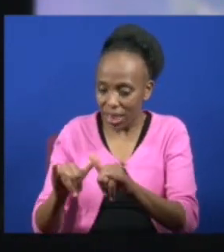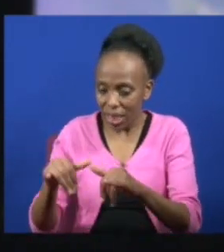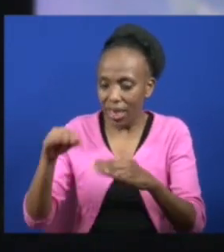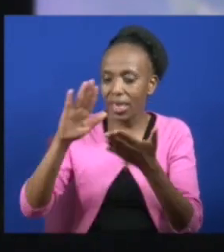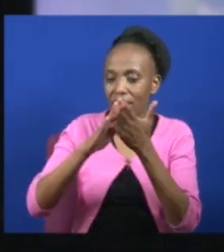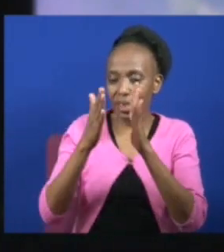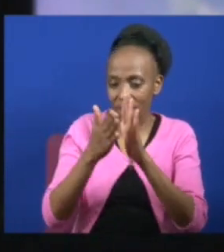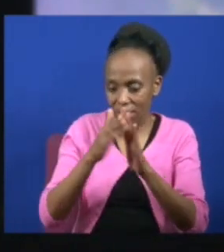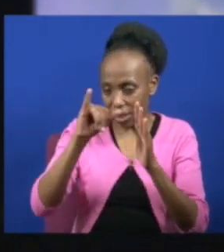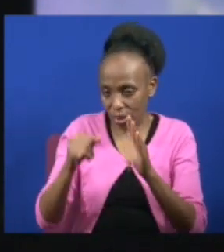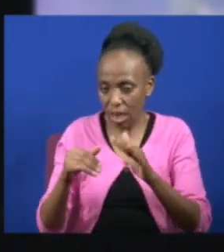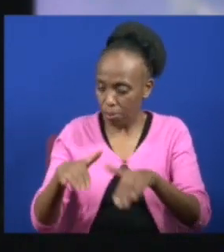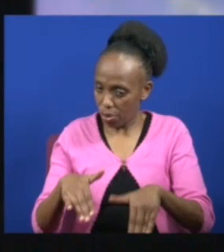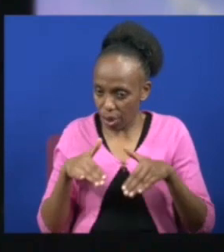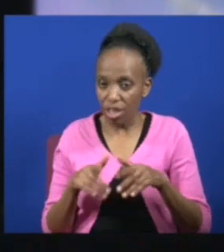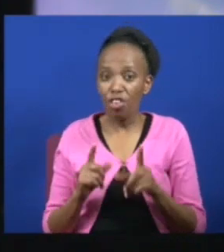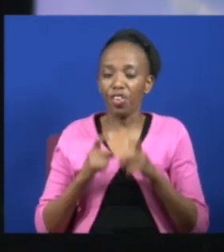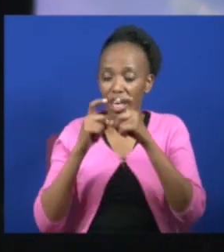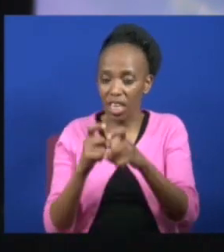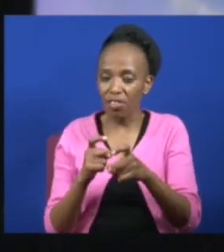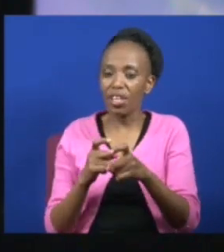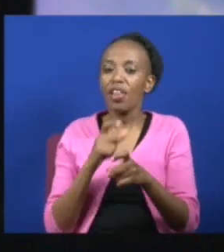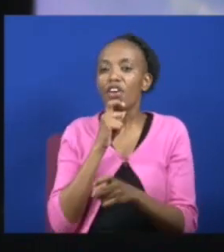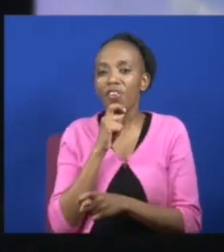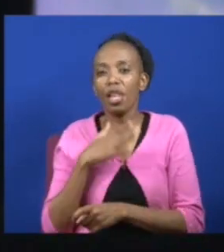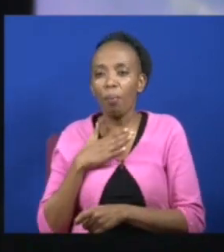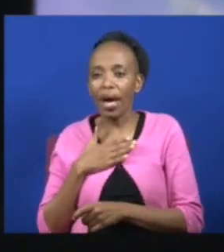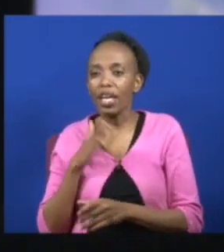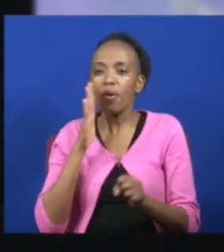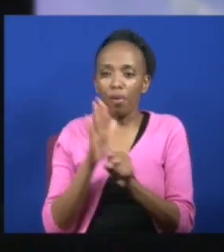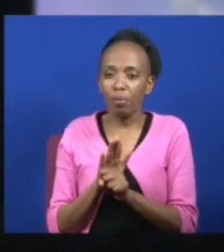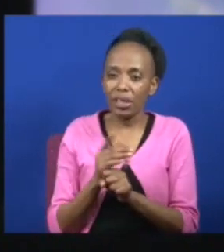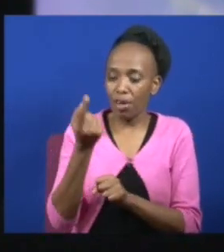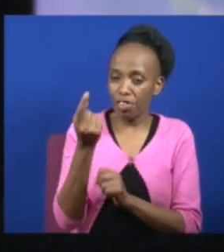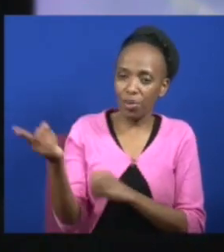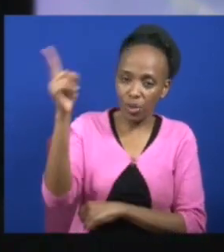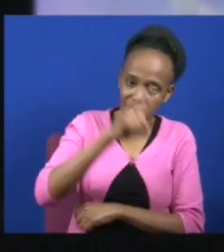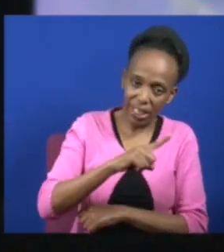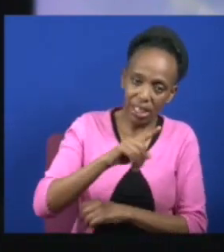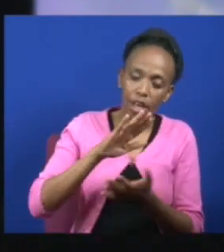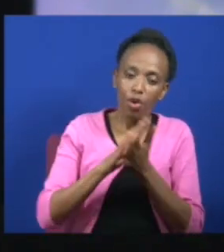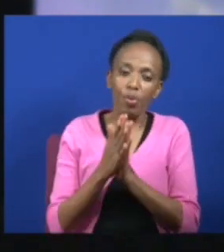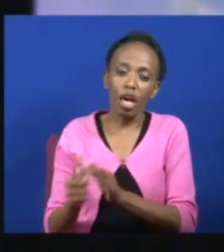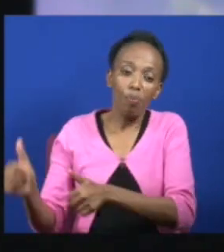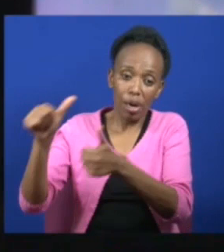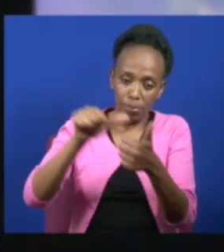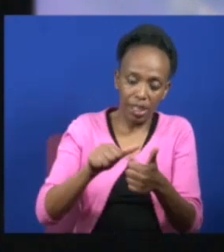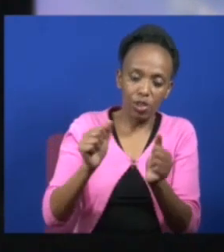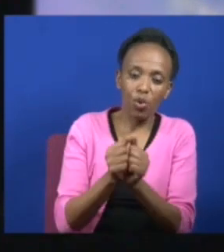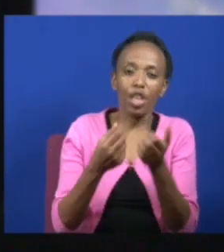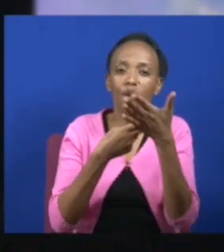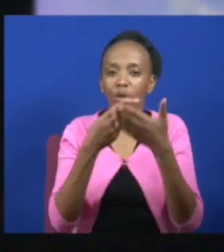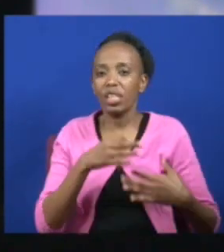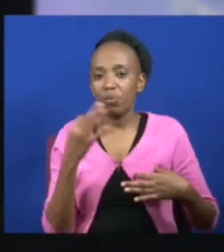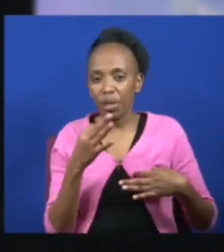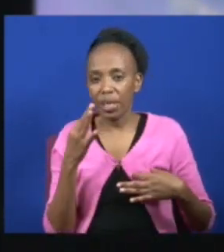but wait for the gift that my Father promised. In a few days, you will be baptized with the Holy